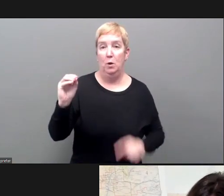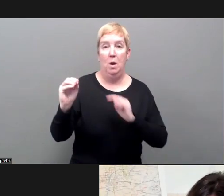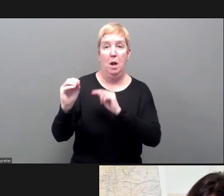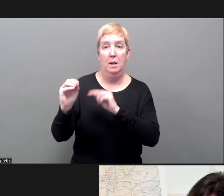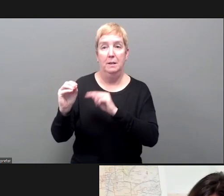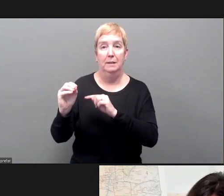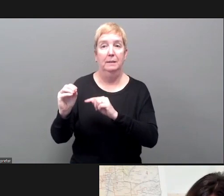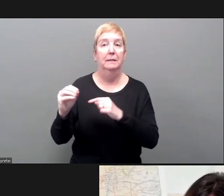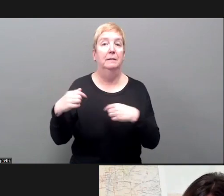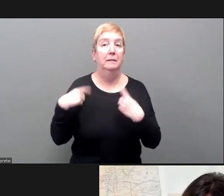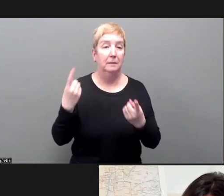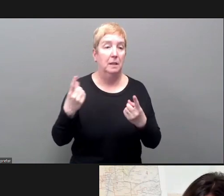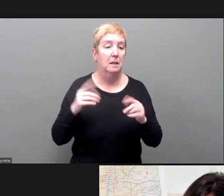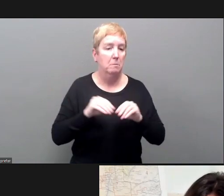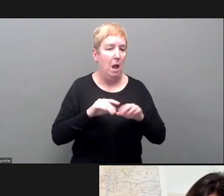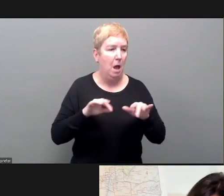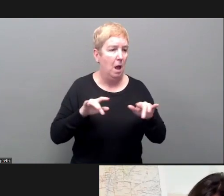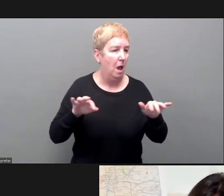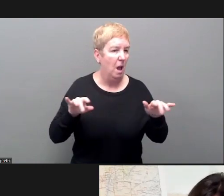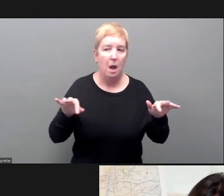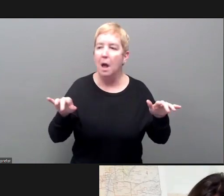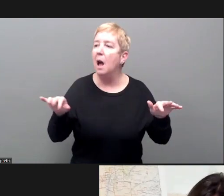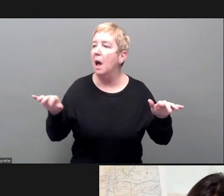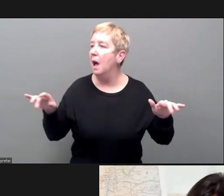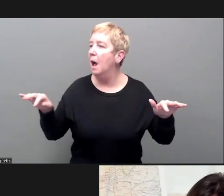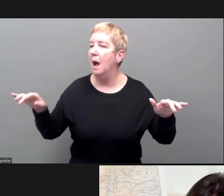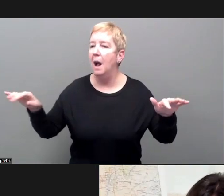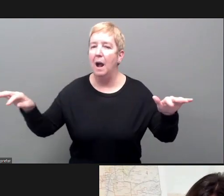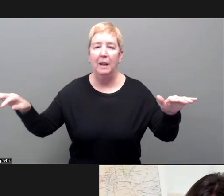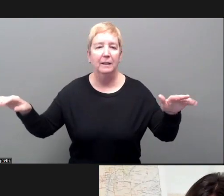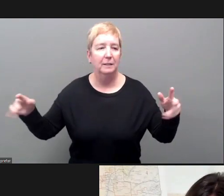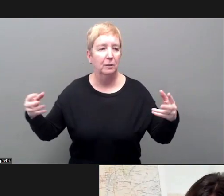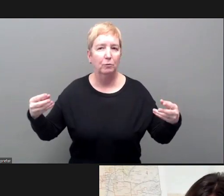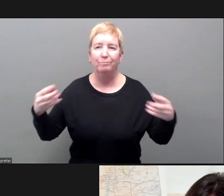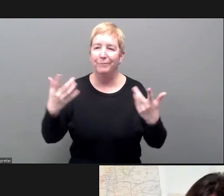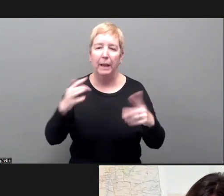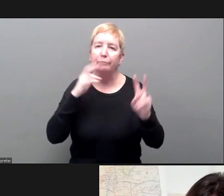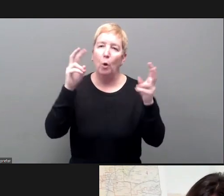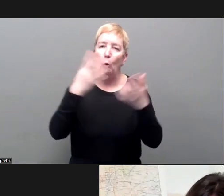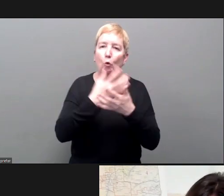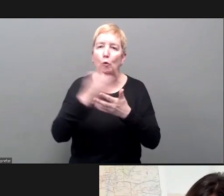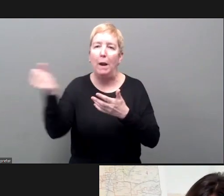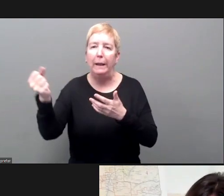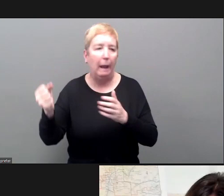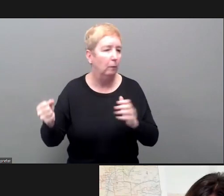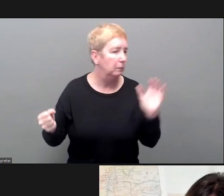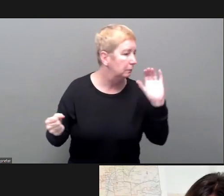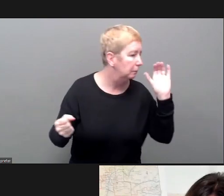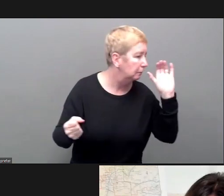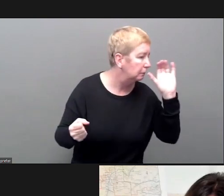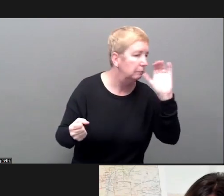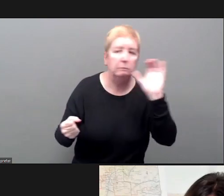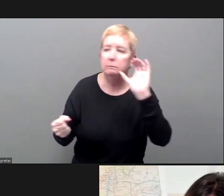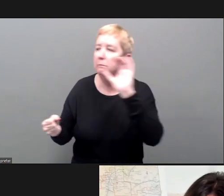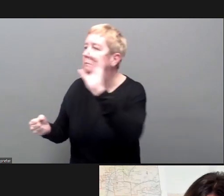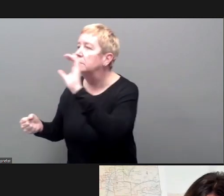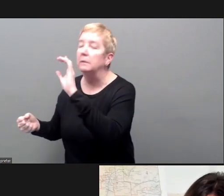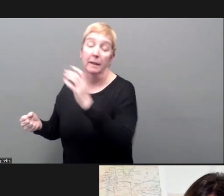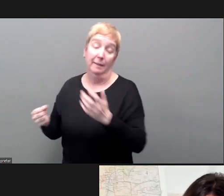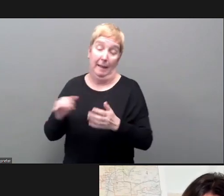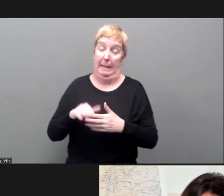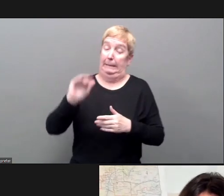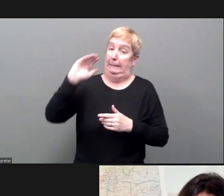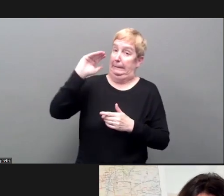of places to go. It lasted longer and went higher because it's so infectious, but at least the modeling suggests we're going to see that